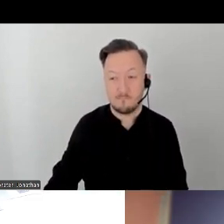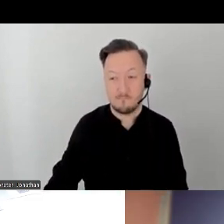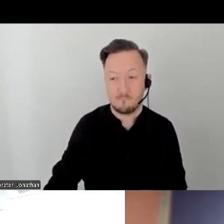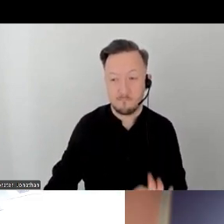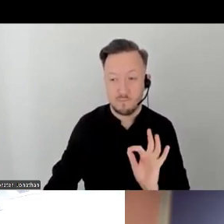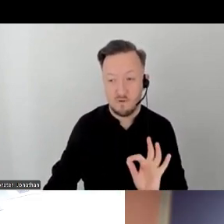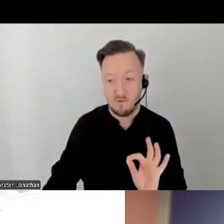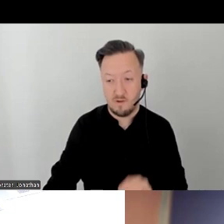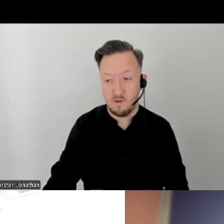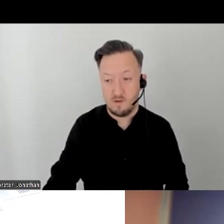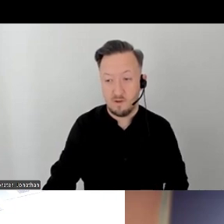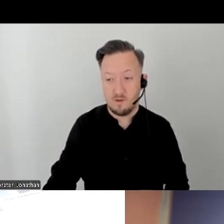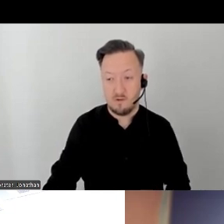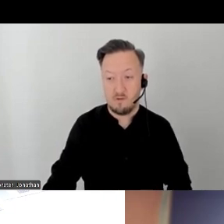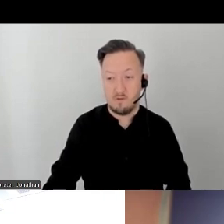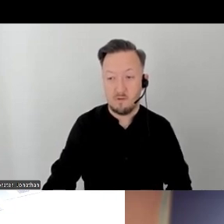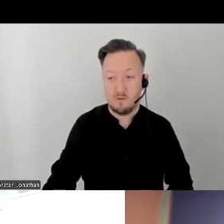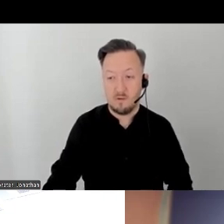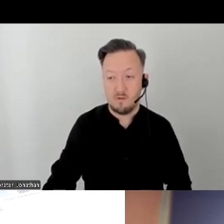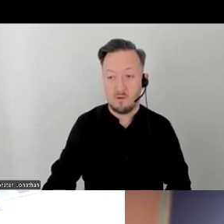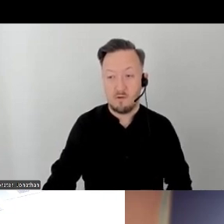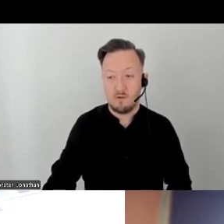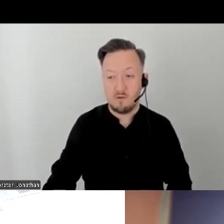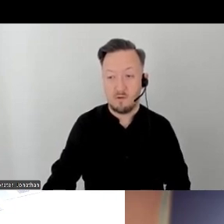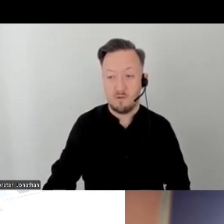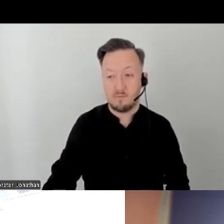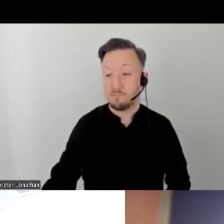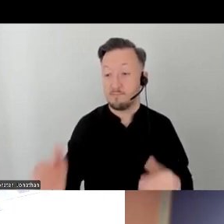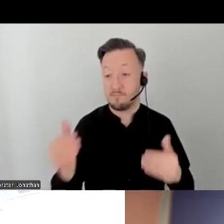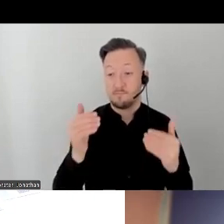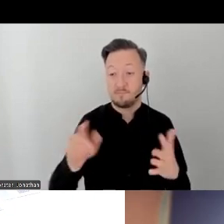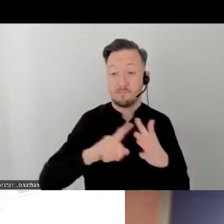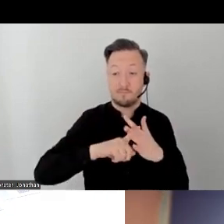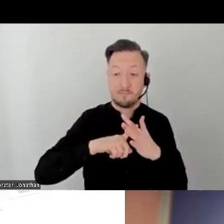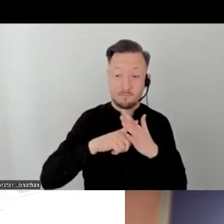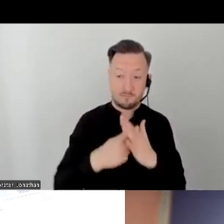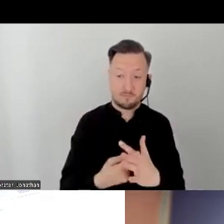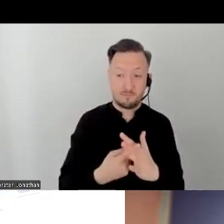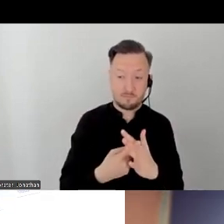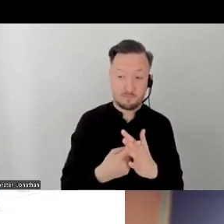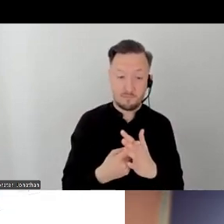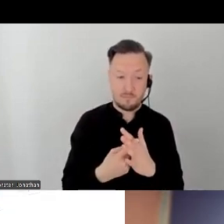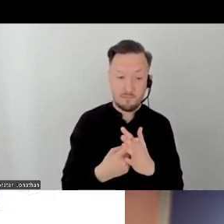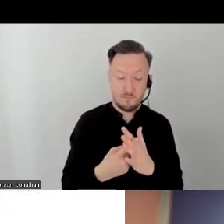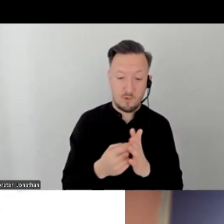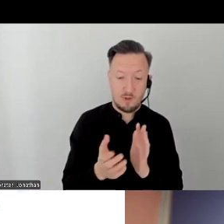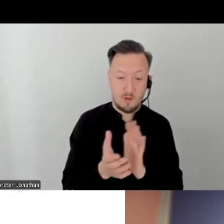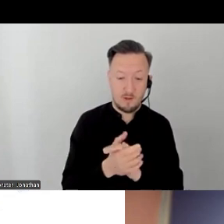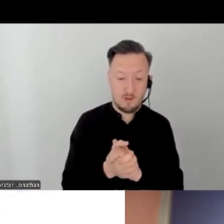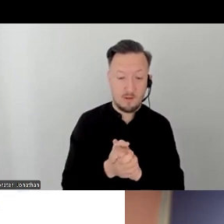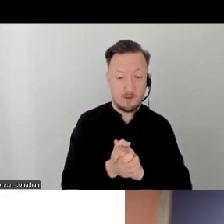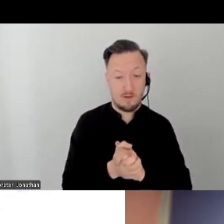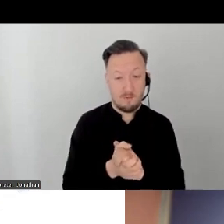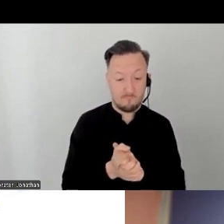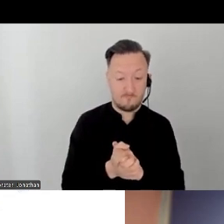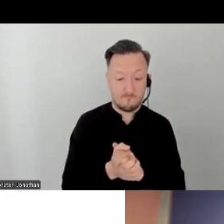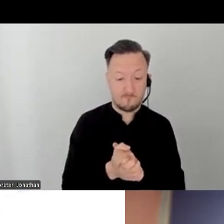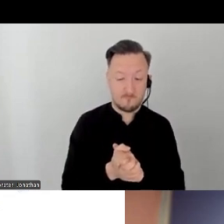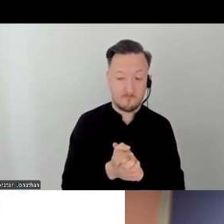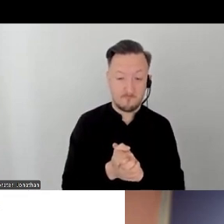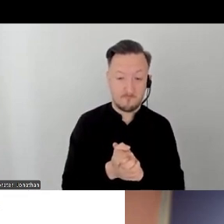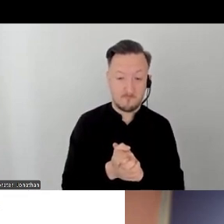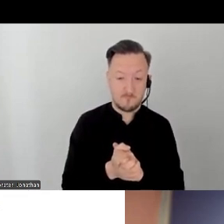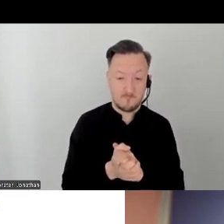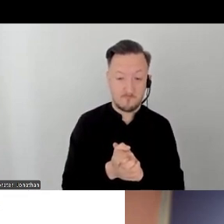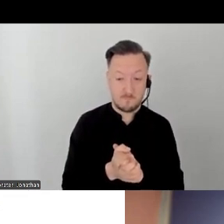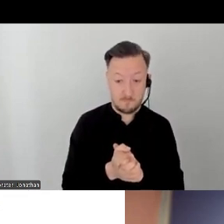Perfect. Okay, so let's get started as he comes on. So